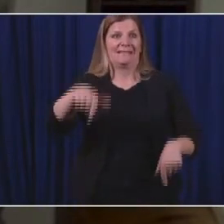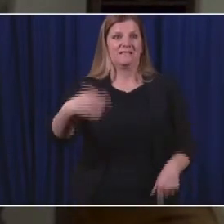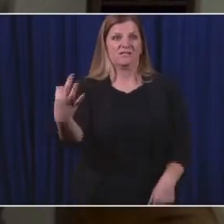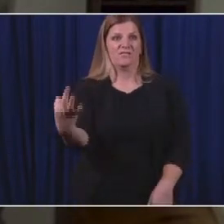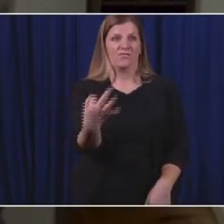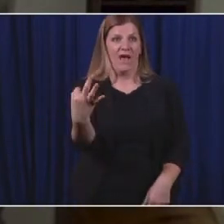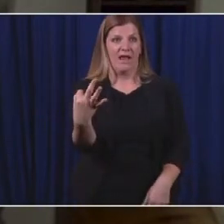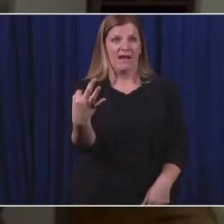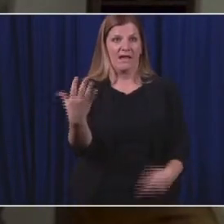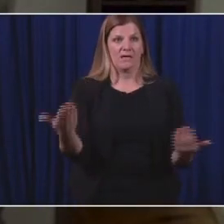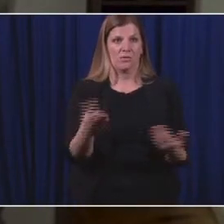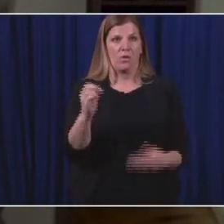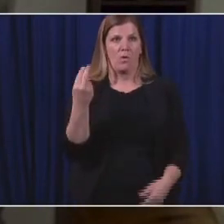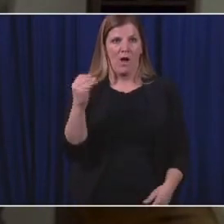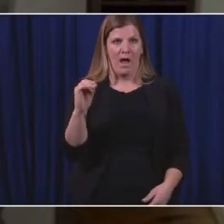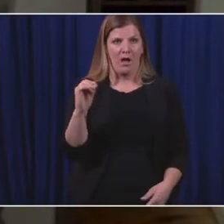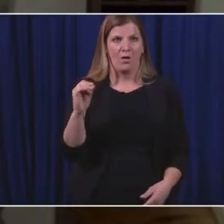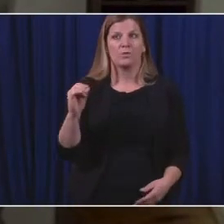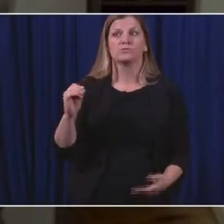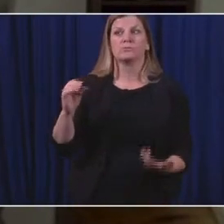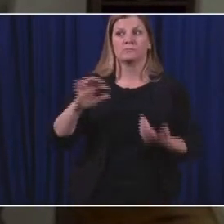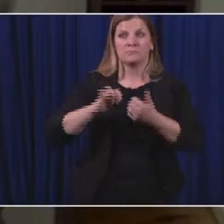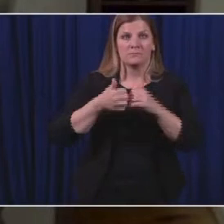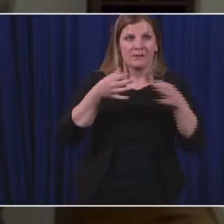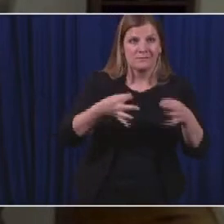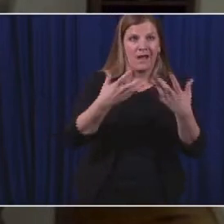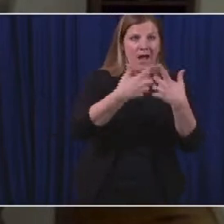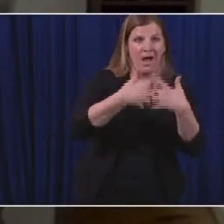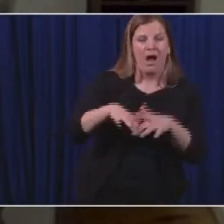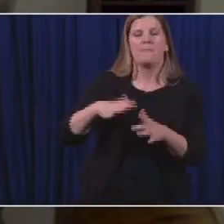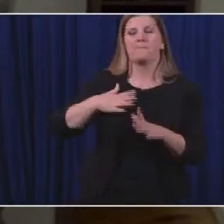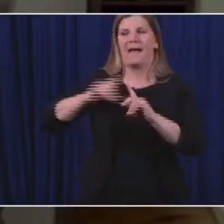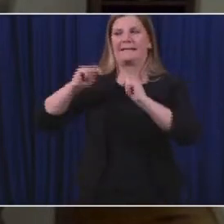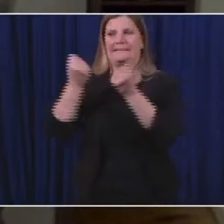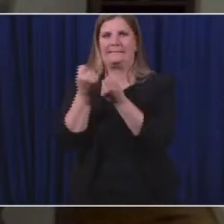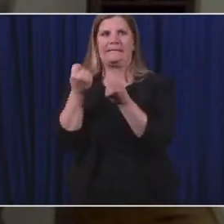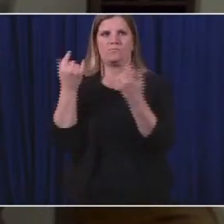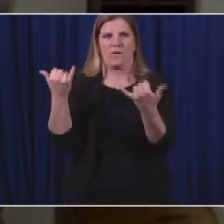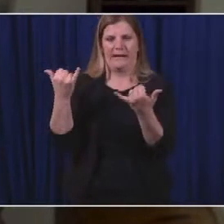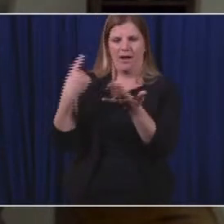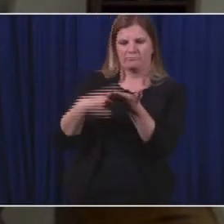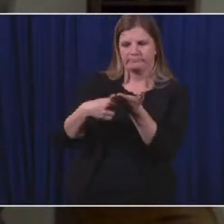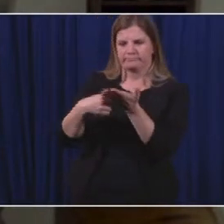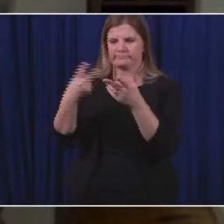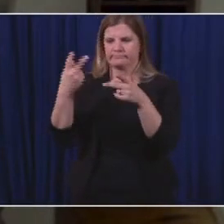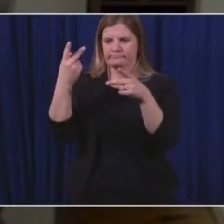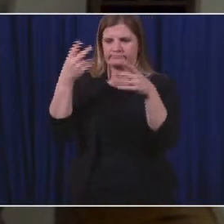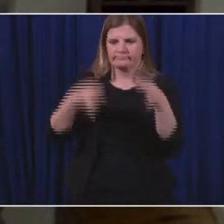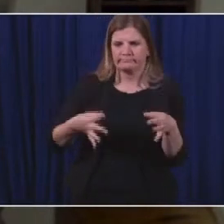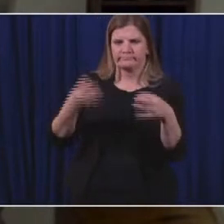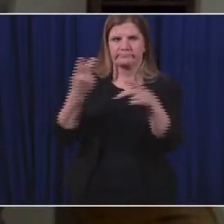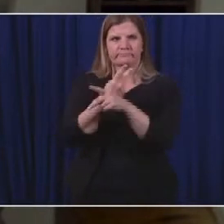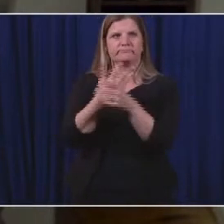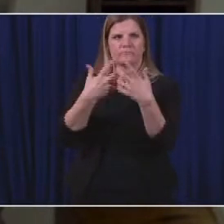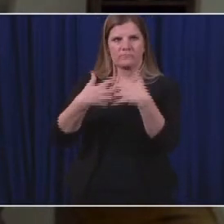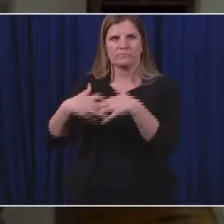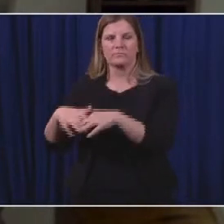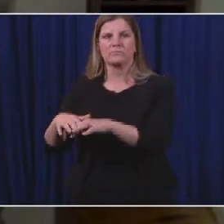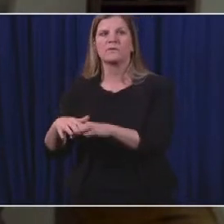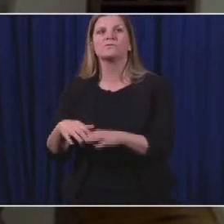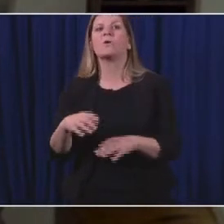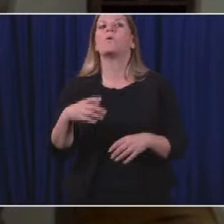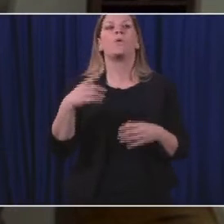working out the details of where and when those vaccinations will happen. And let me say, in regard to our nursing